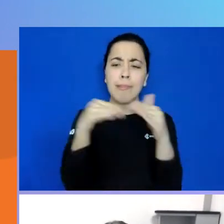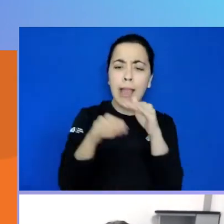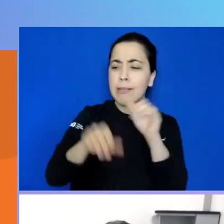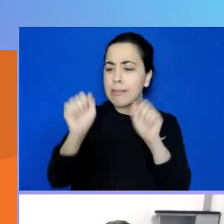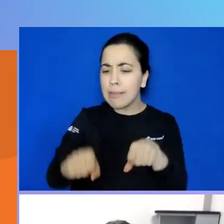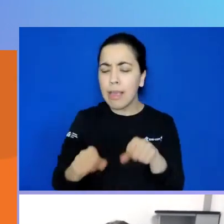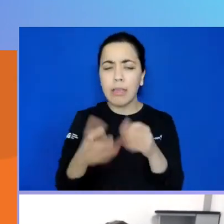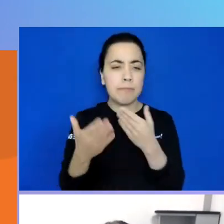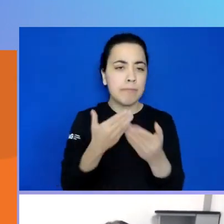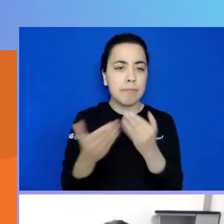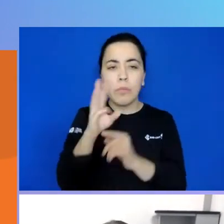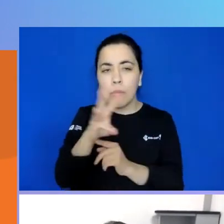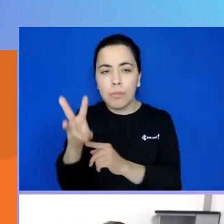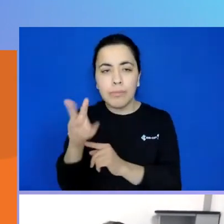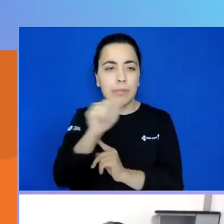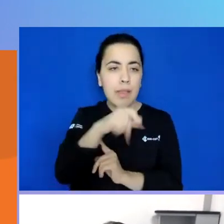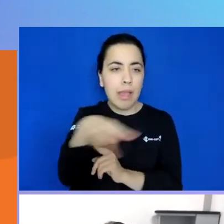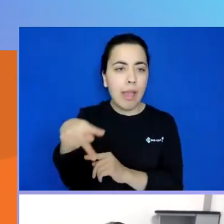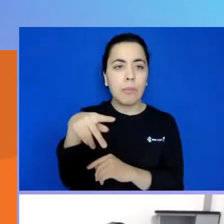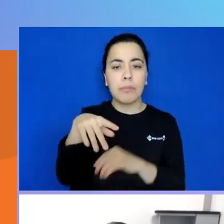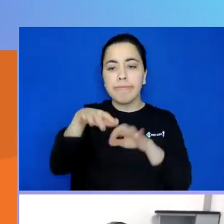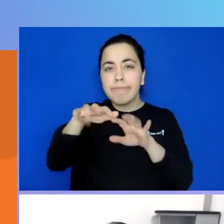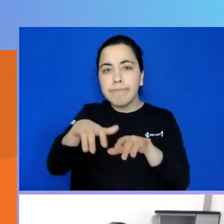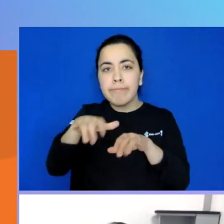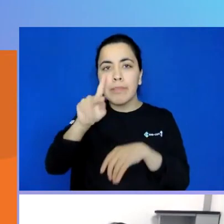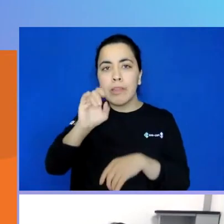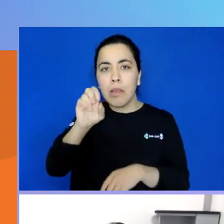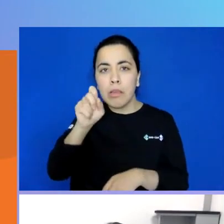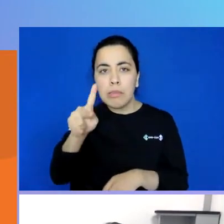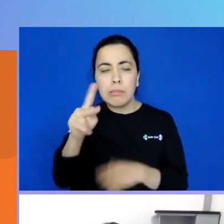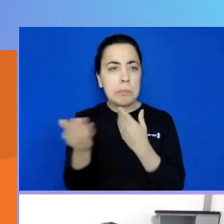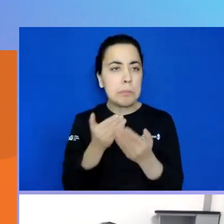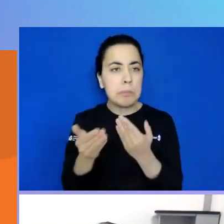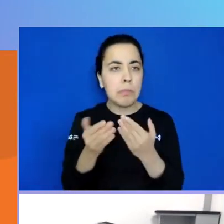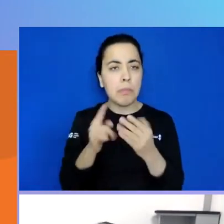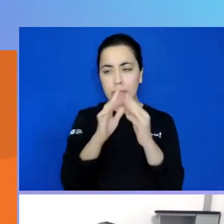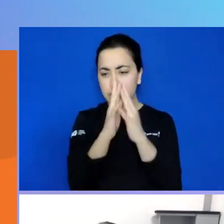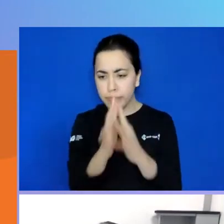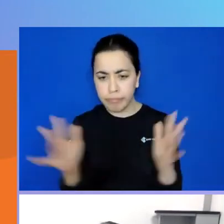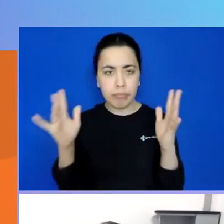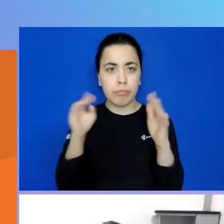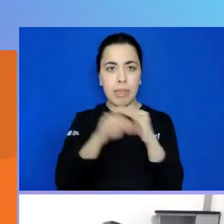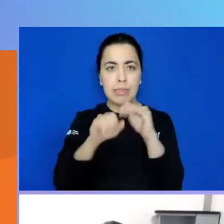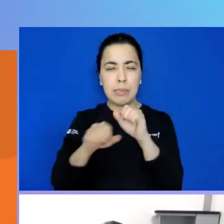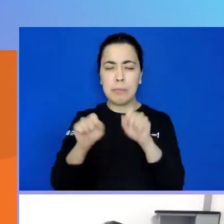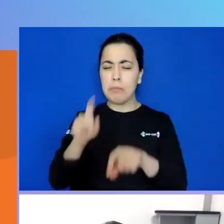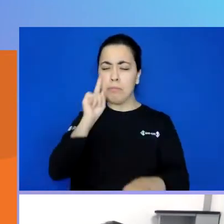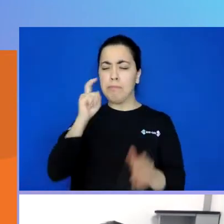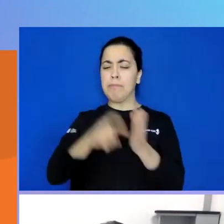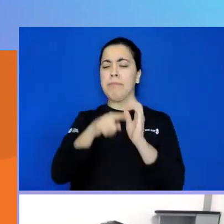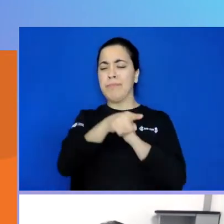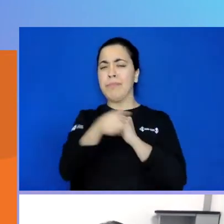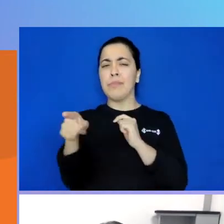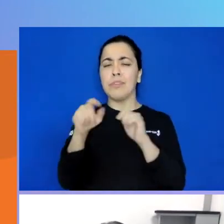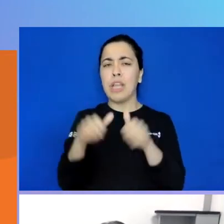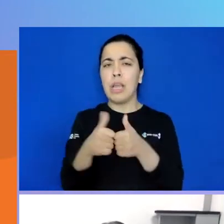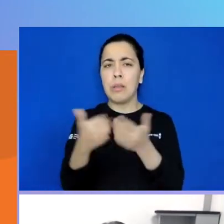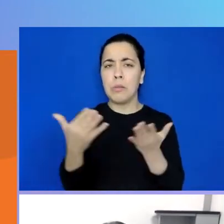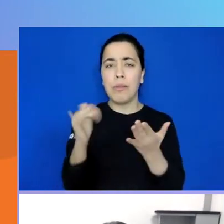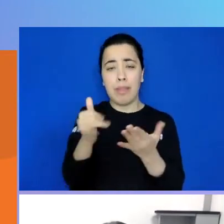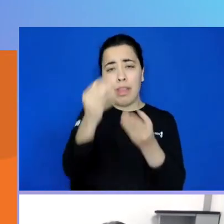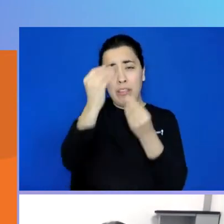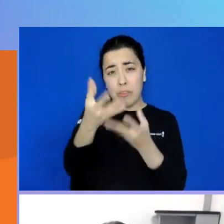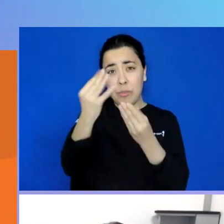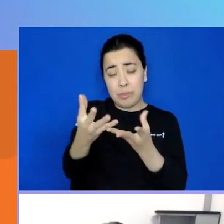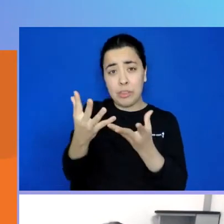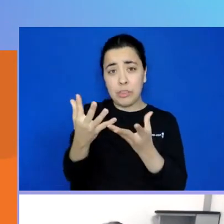our websites, our apps, our kiosks. But one of the challenges that I see is in making the information that